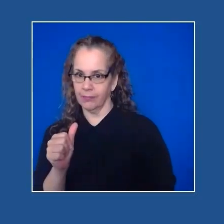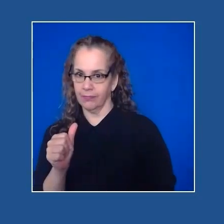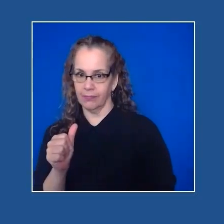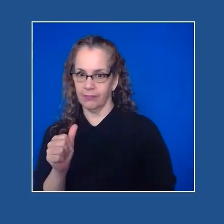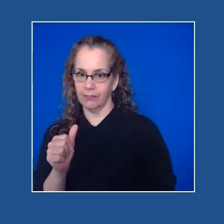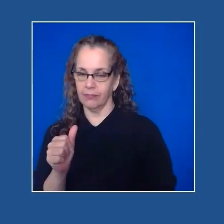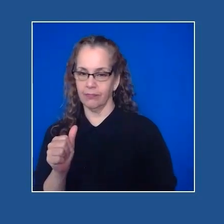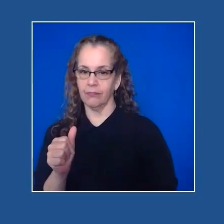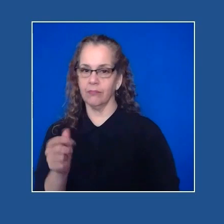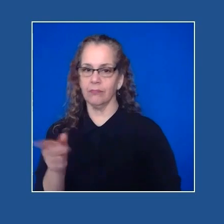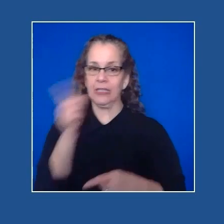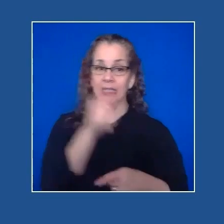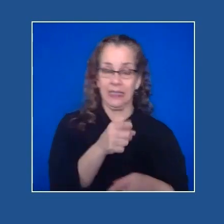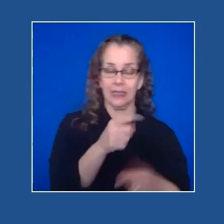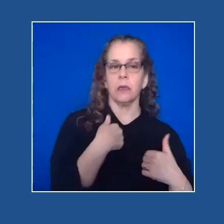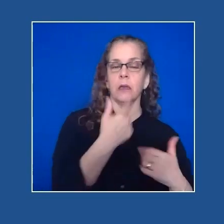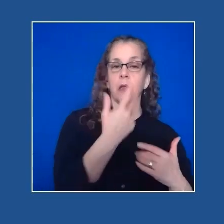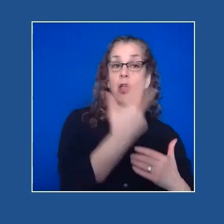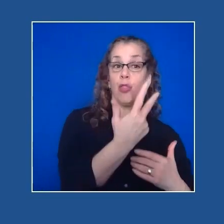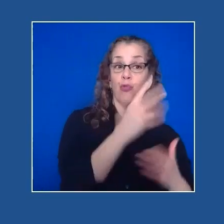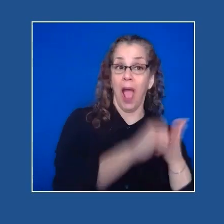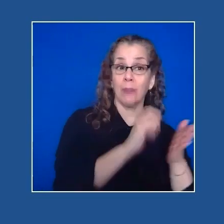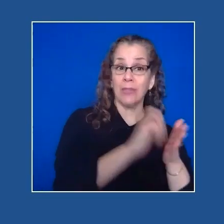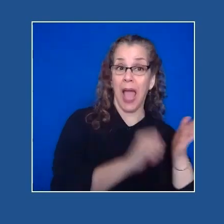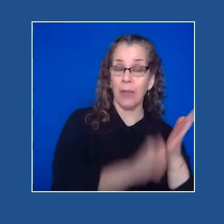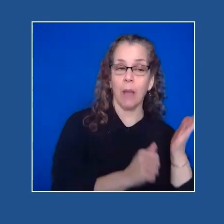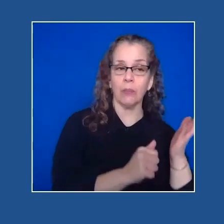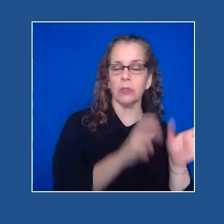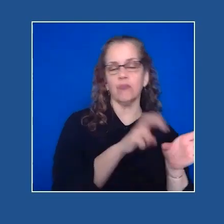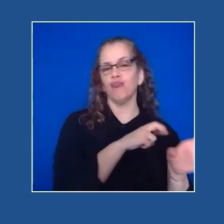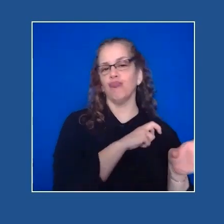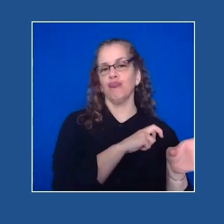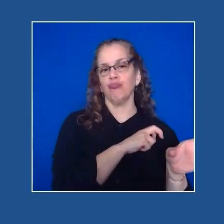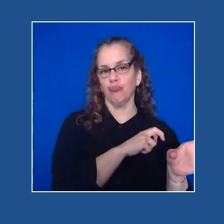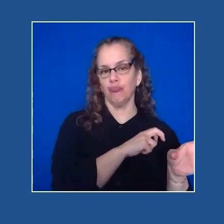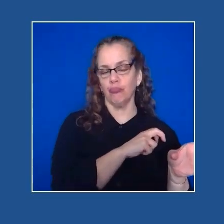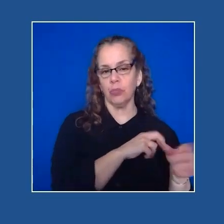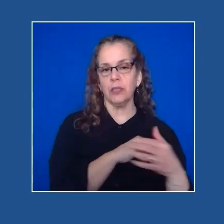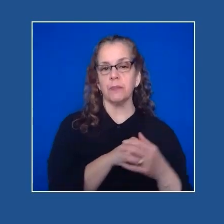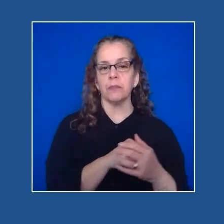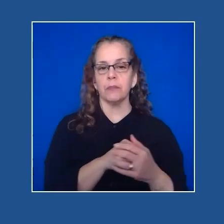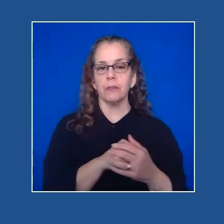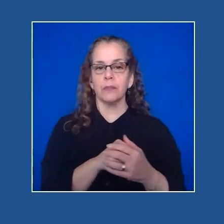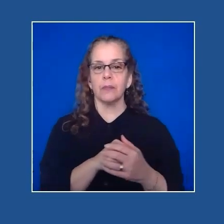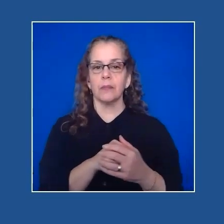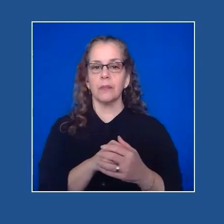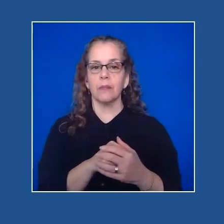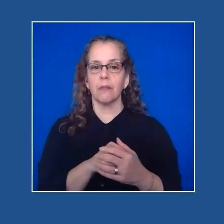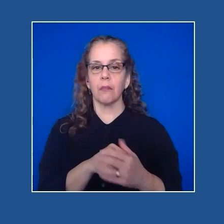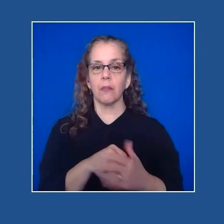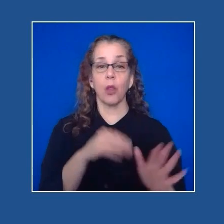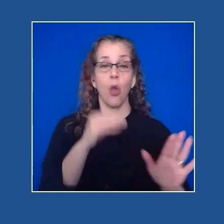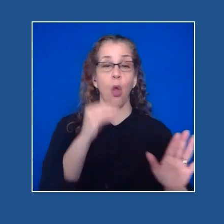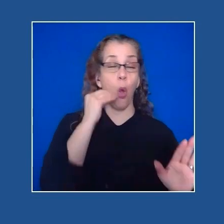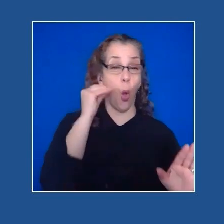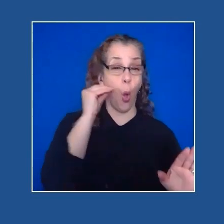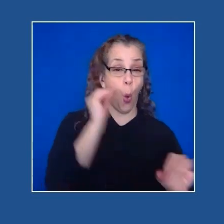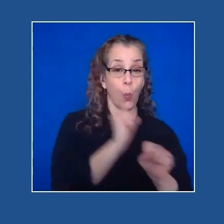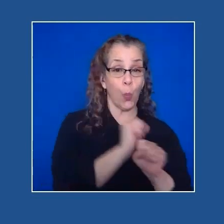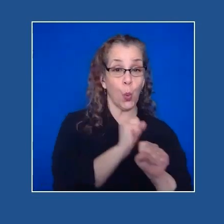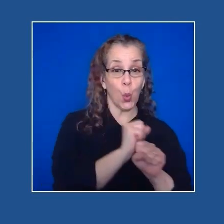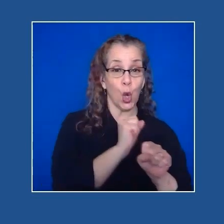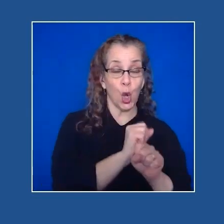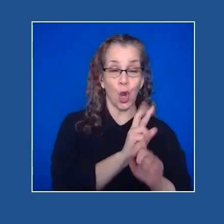attendance contingency. We know that homework assignment and review is so crucial in the standard